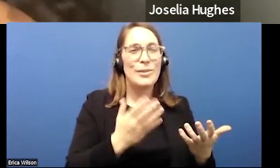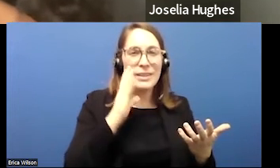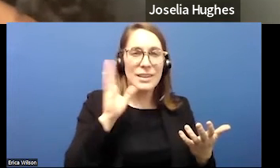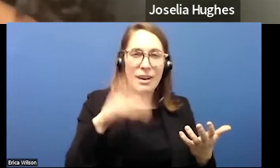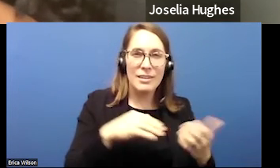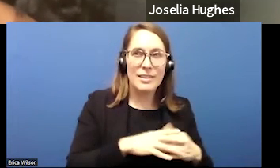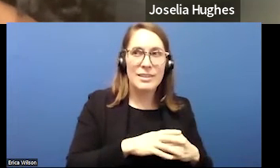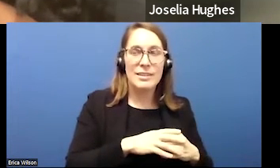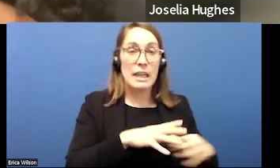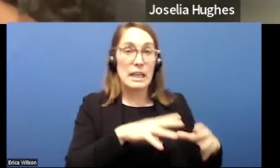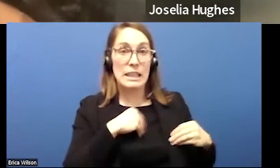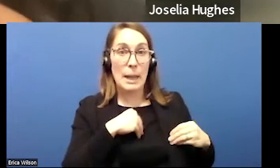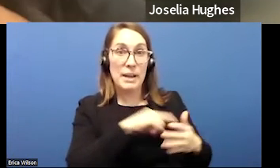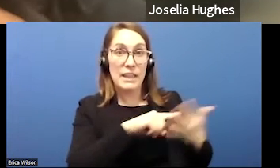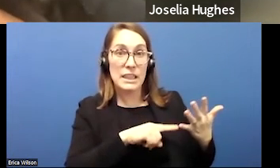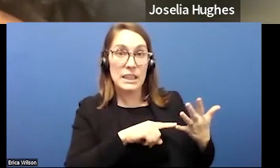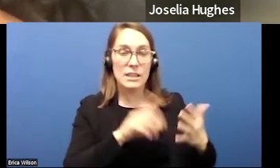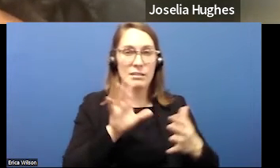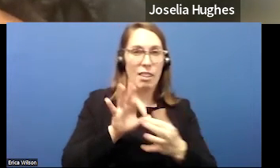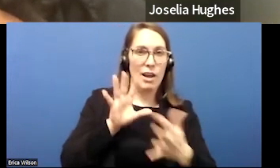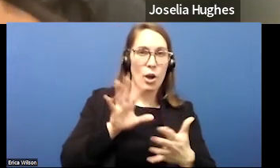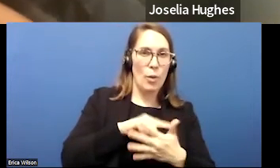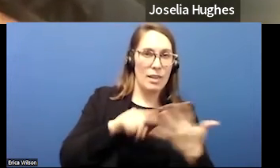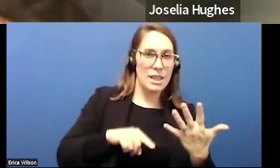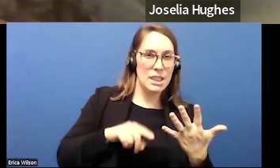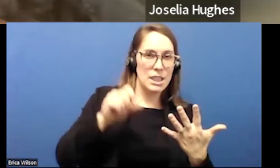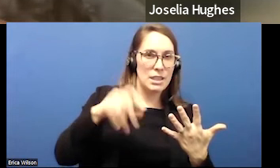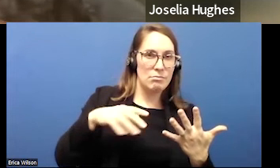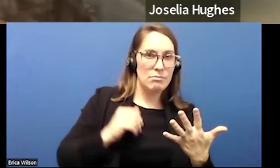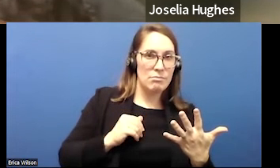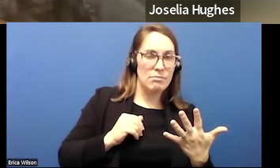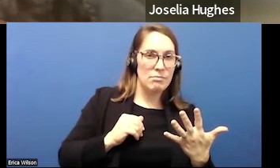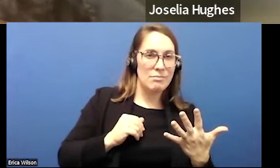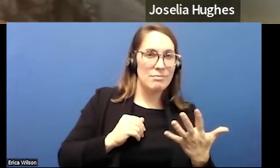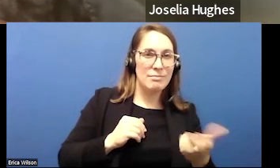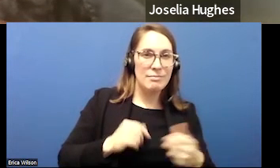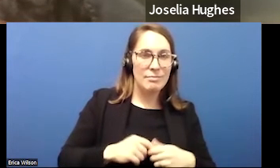what is, acceptance of this and letting go of this.